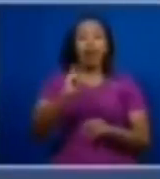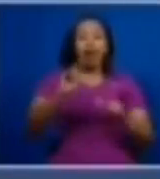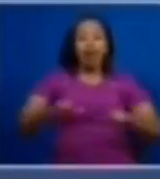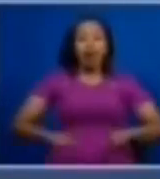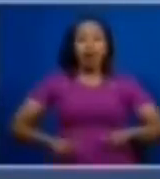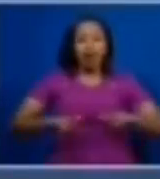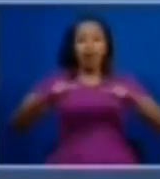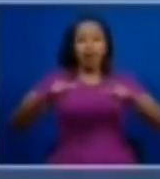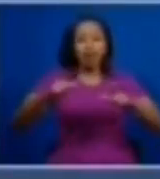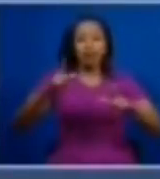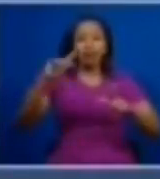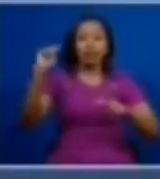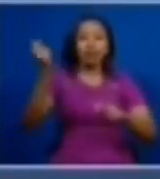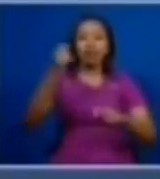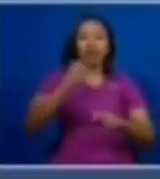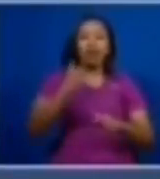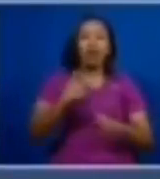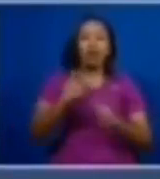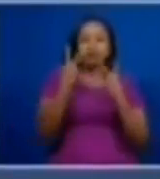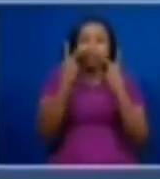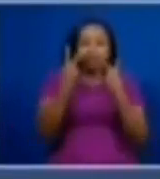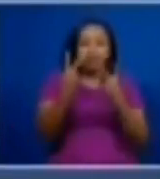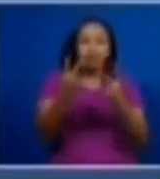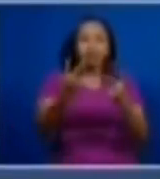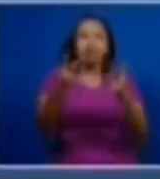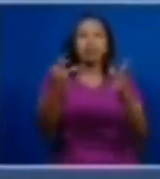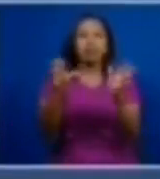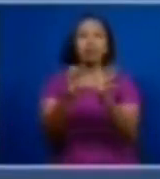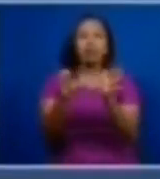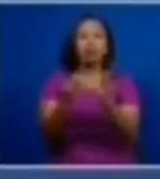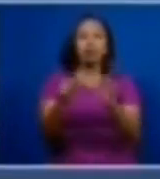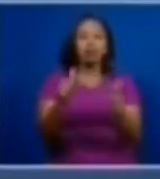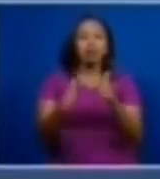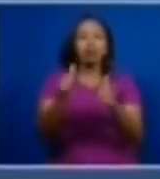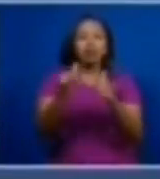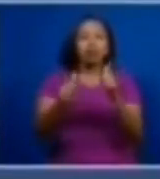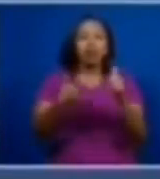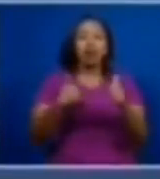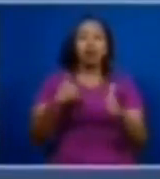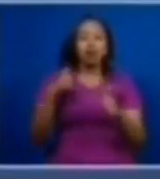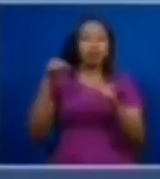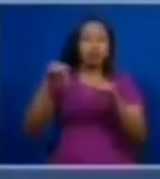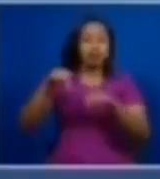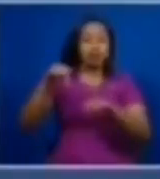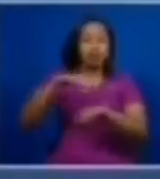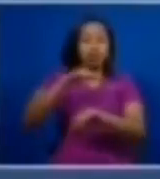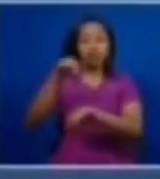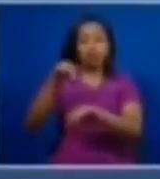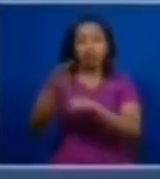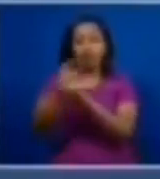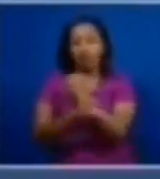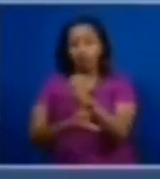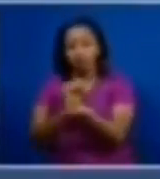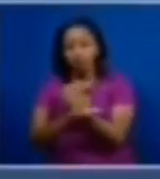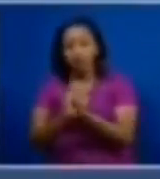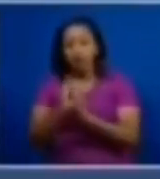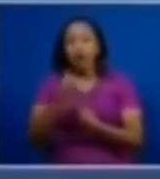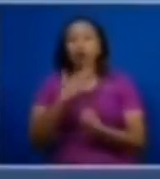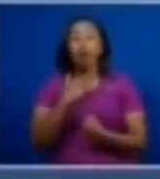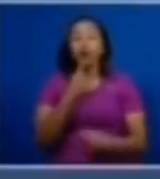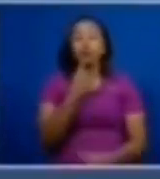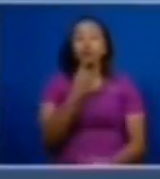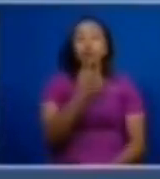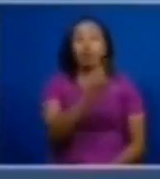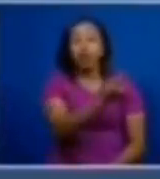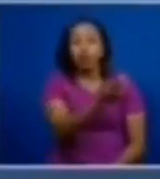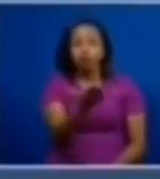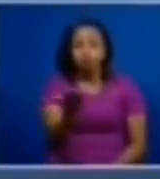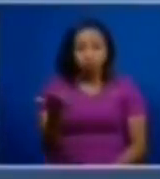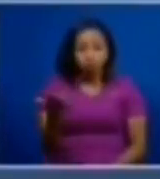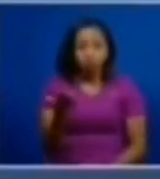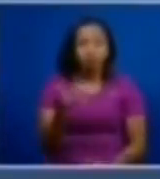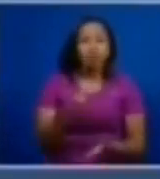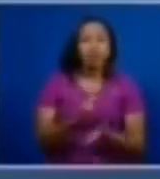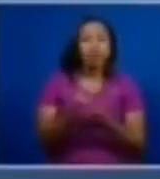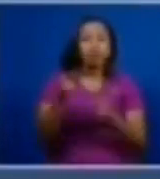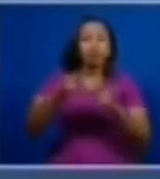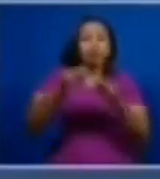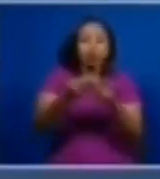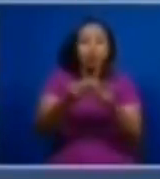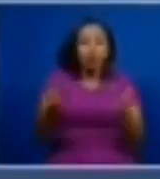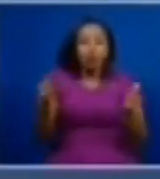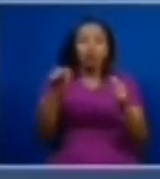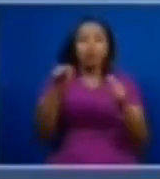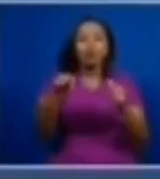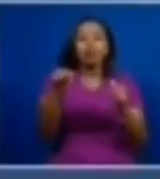I live here. I have seen the problems that plague this nation. And I will tell you that to fix